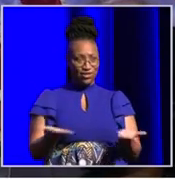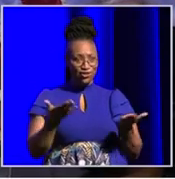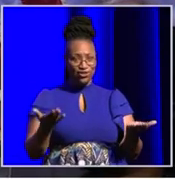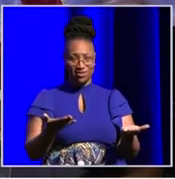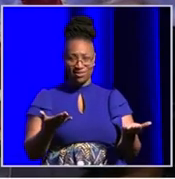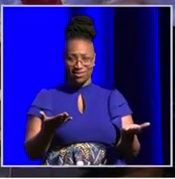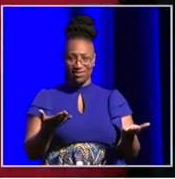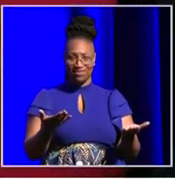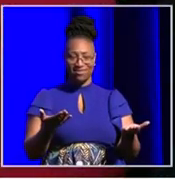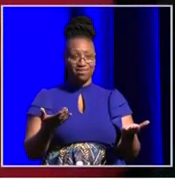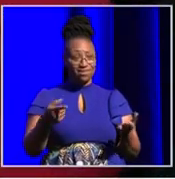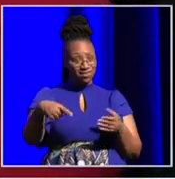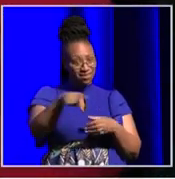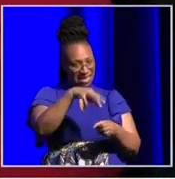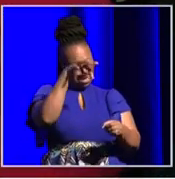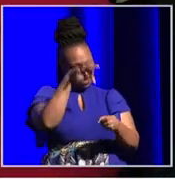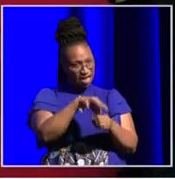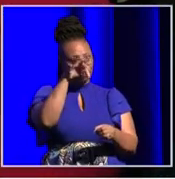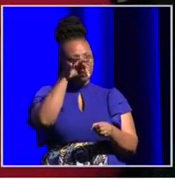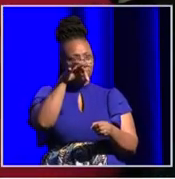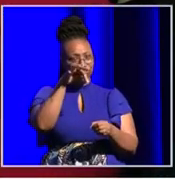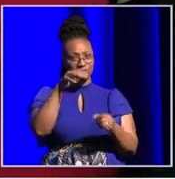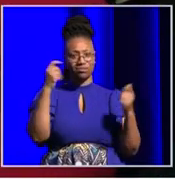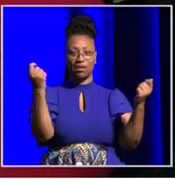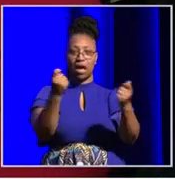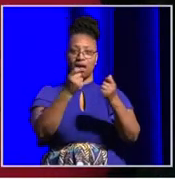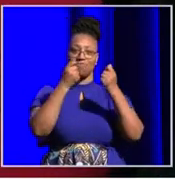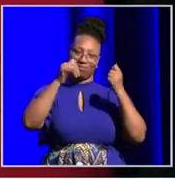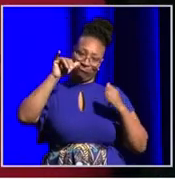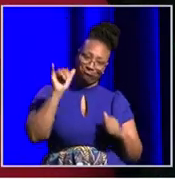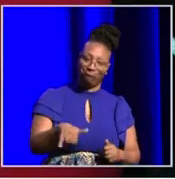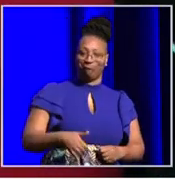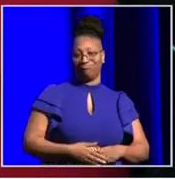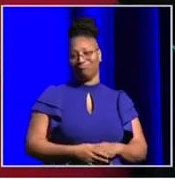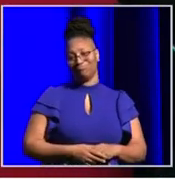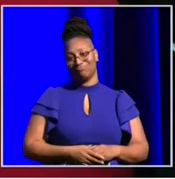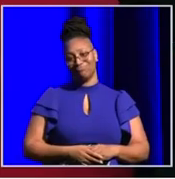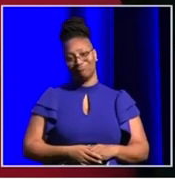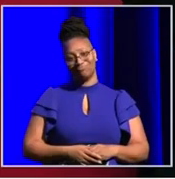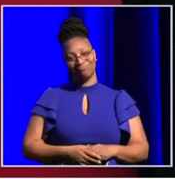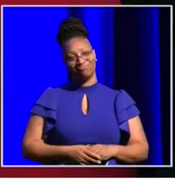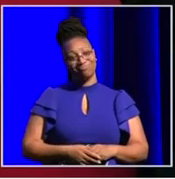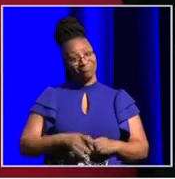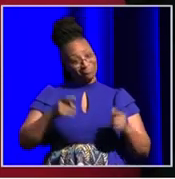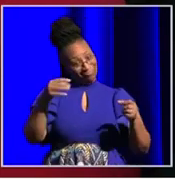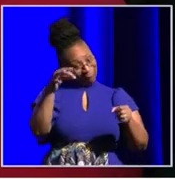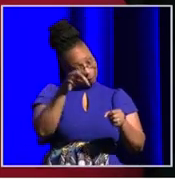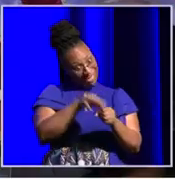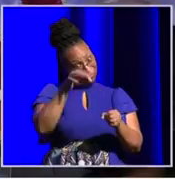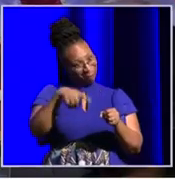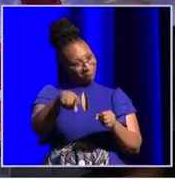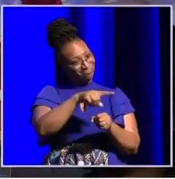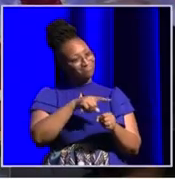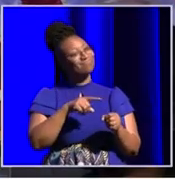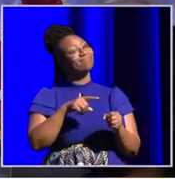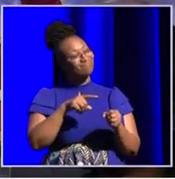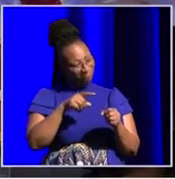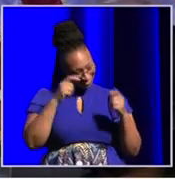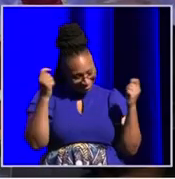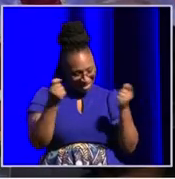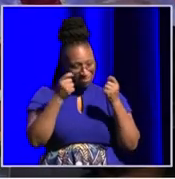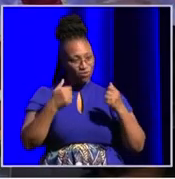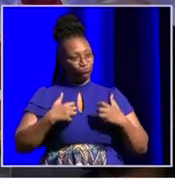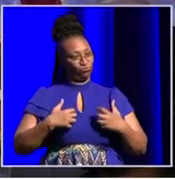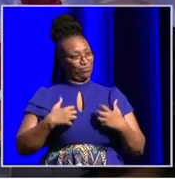victories. Rather, we must celebrate our collective resilience and all that we've accomplished in spite of the challenges that we